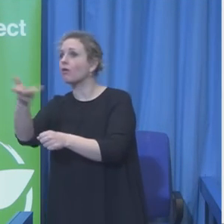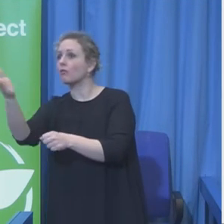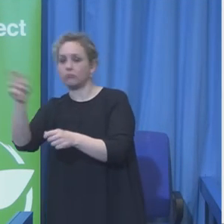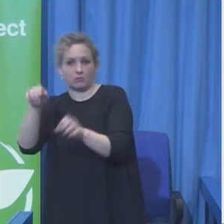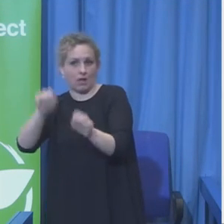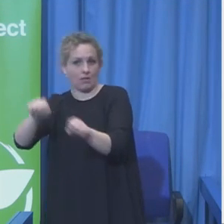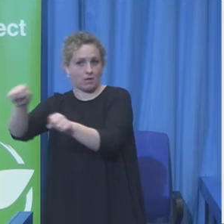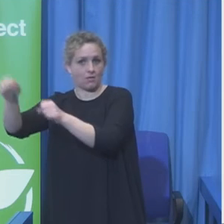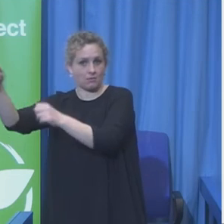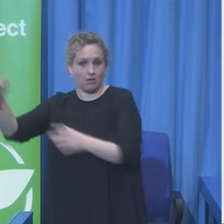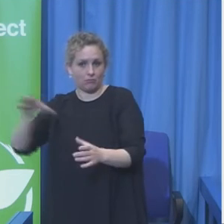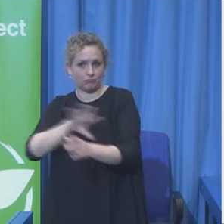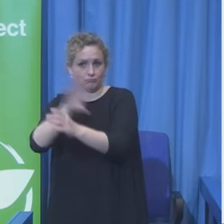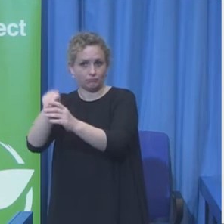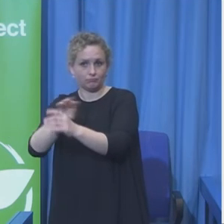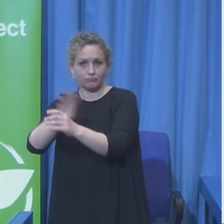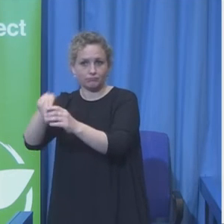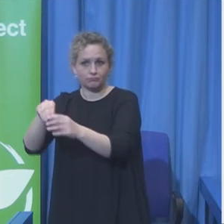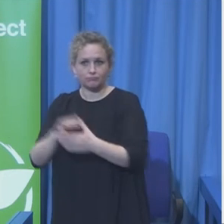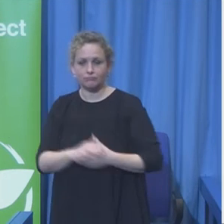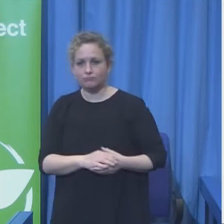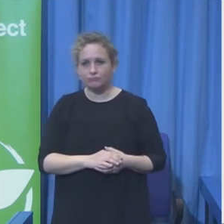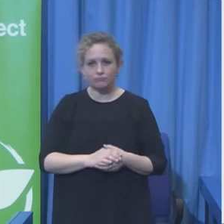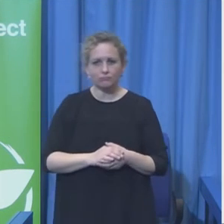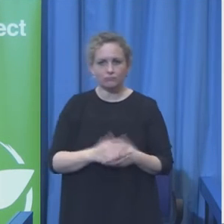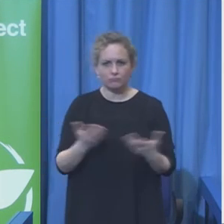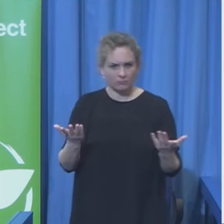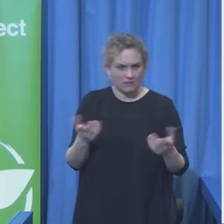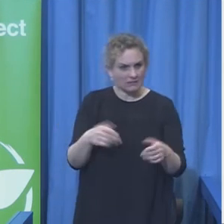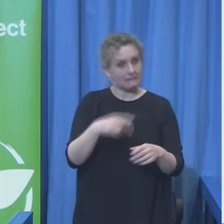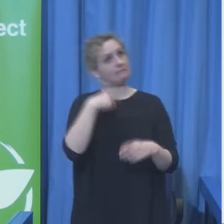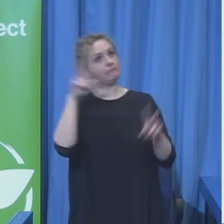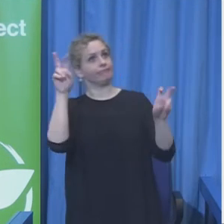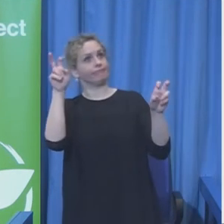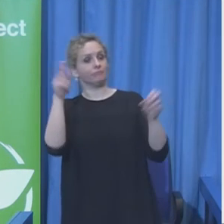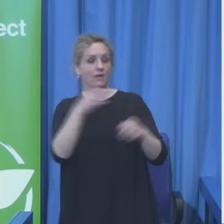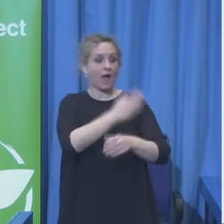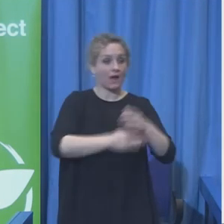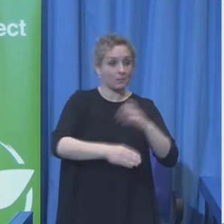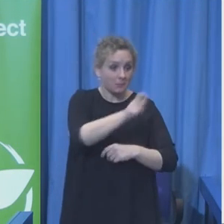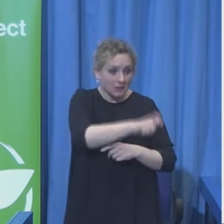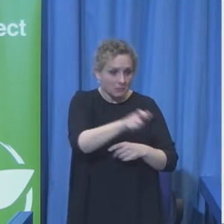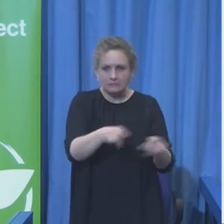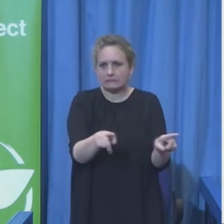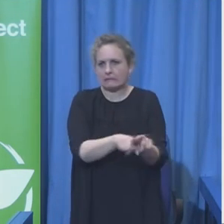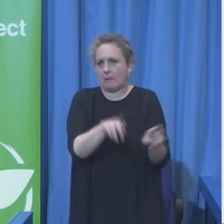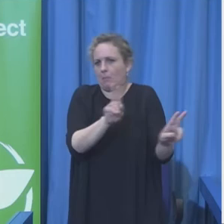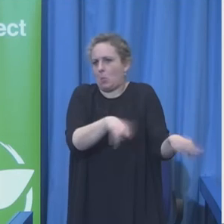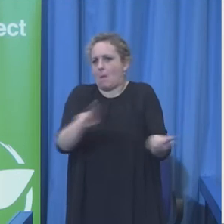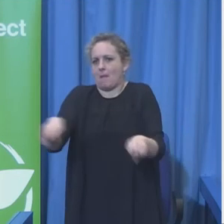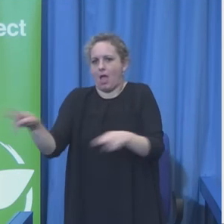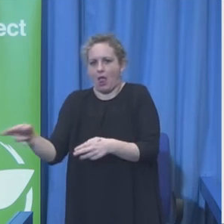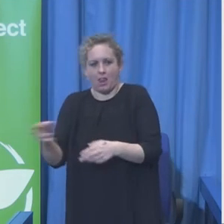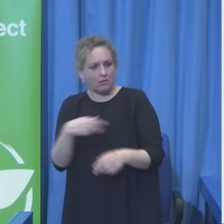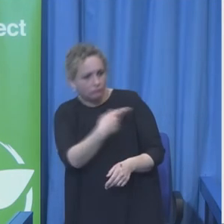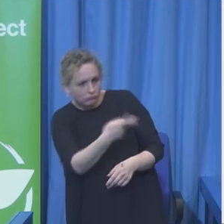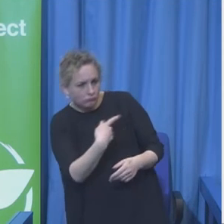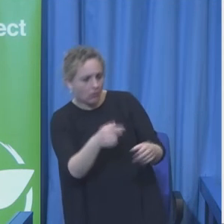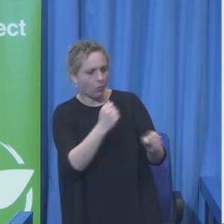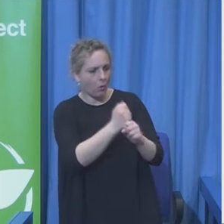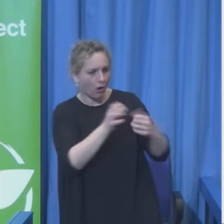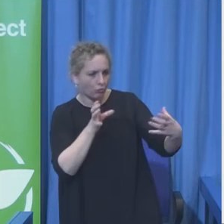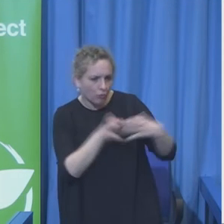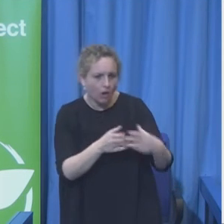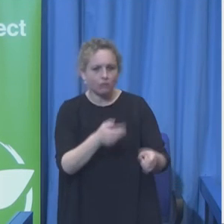And so now we're at that stage where we need to talk about that in the workforce, and moving that into that arena has been the goal of the